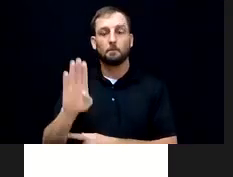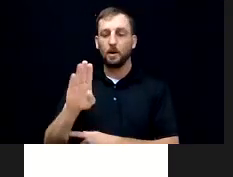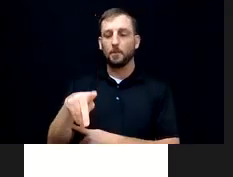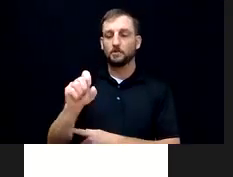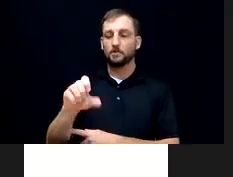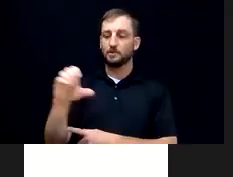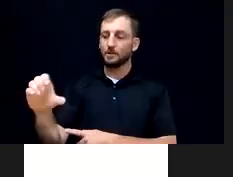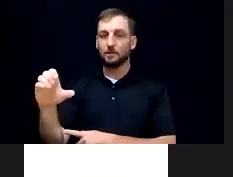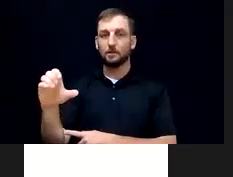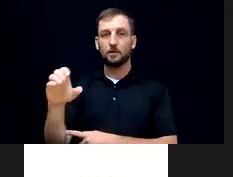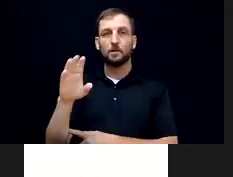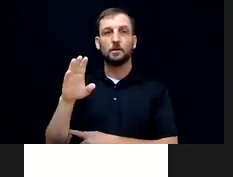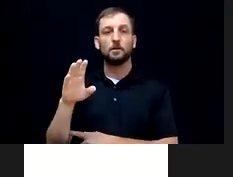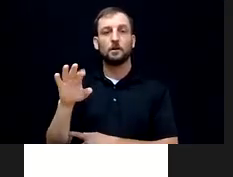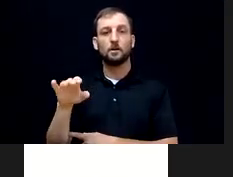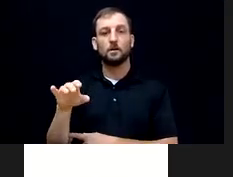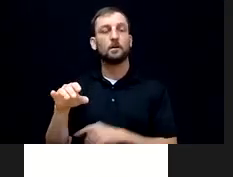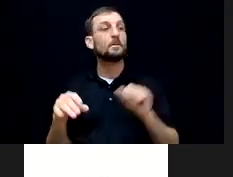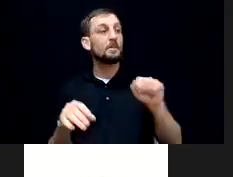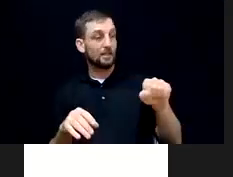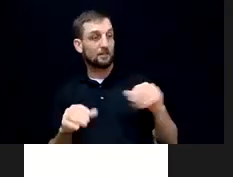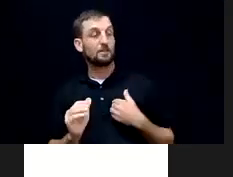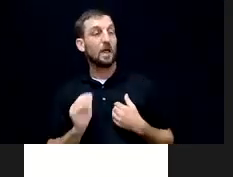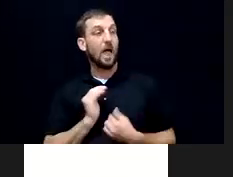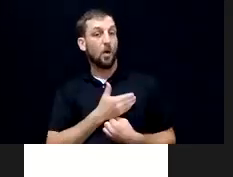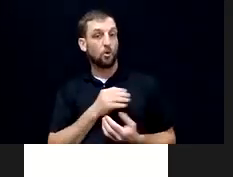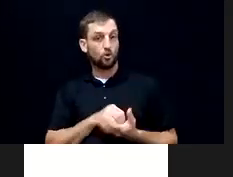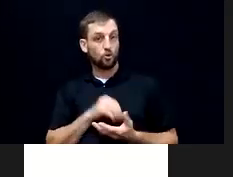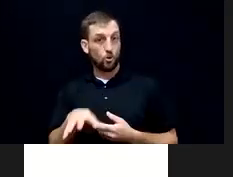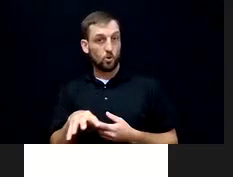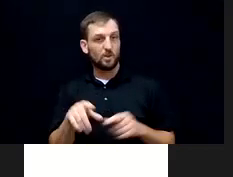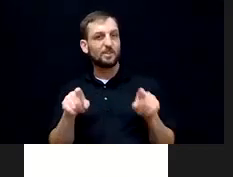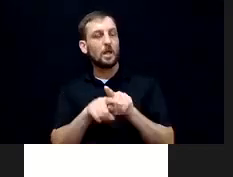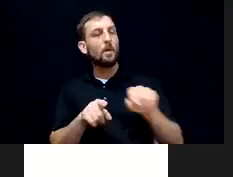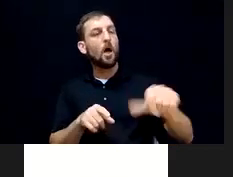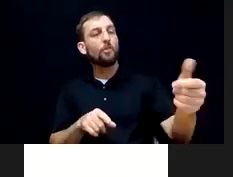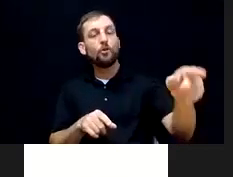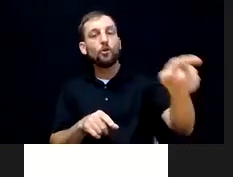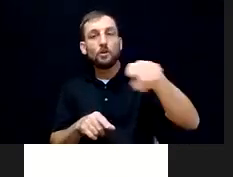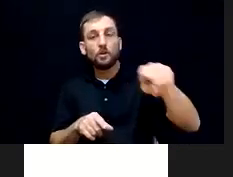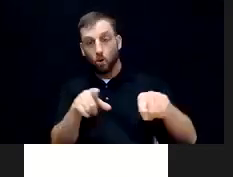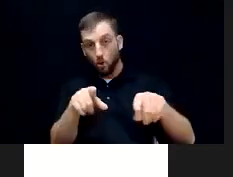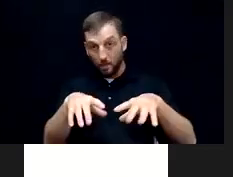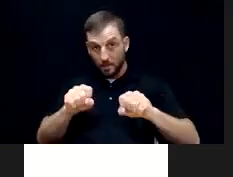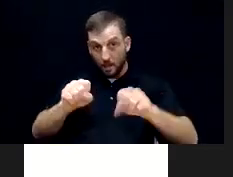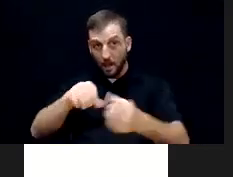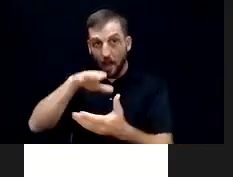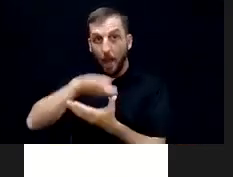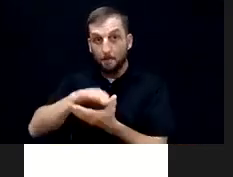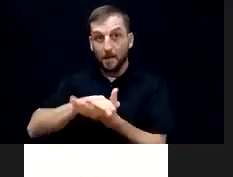Yes, our students, as with several of the others, if you're taking academic classes, and most of our students